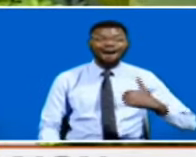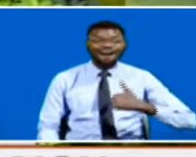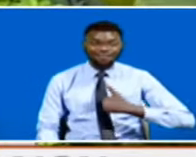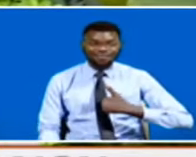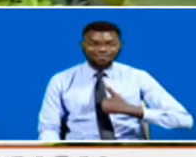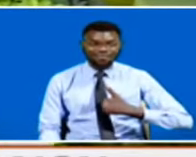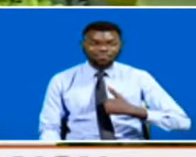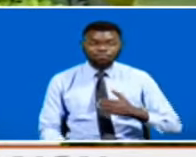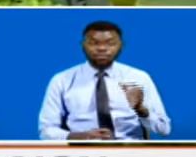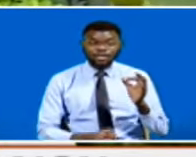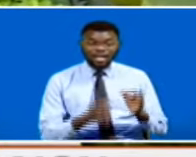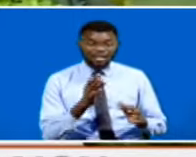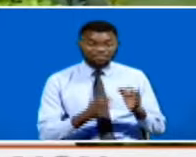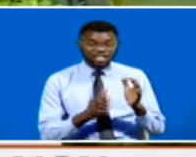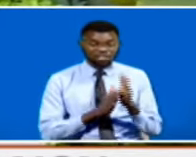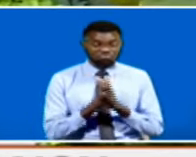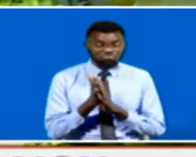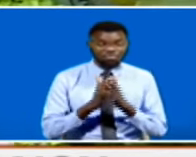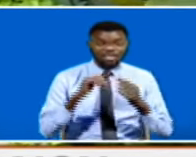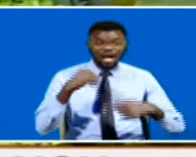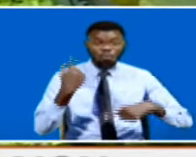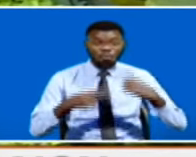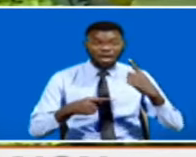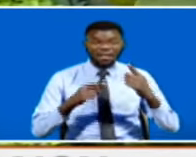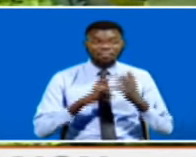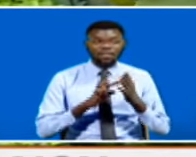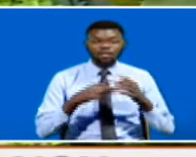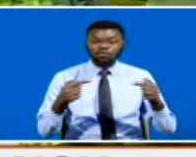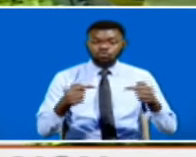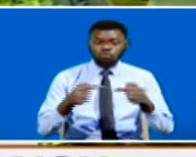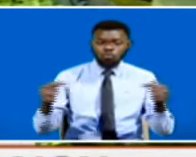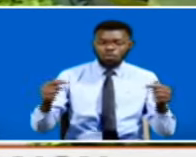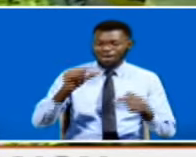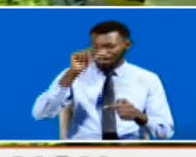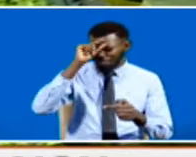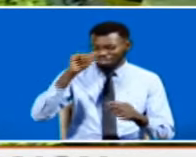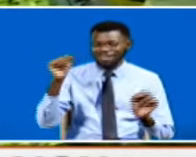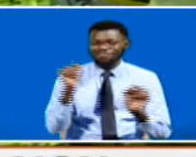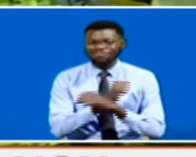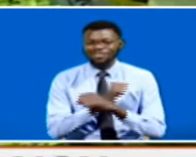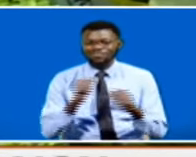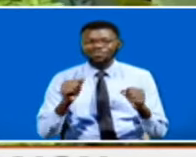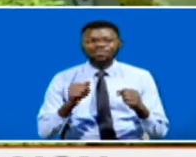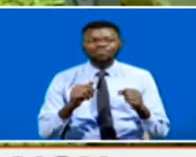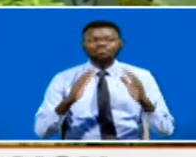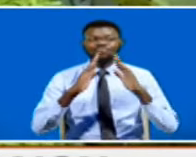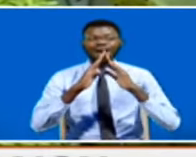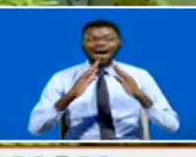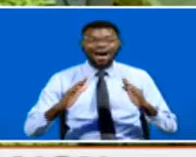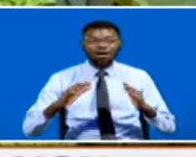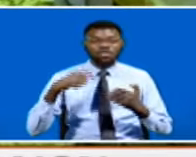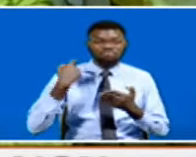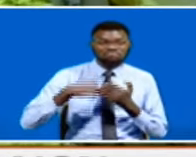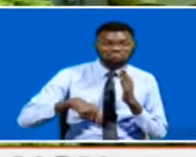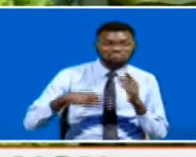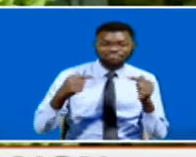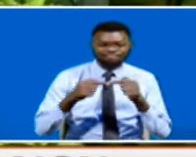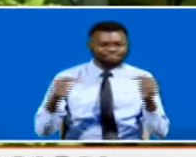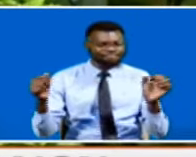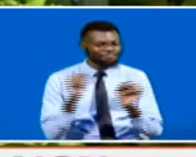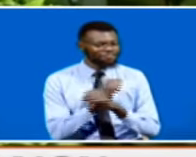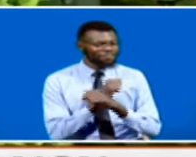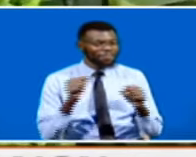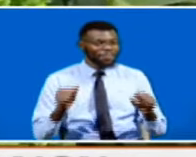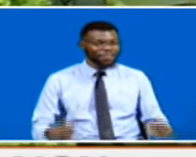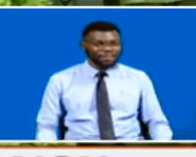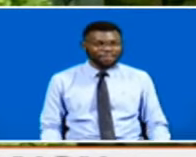seat, then he cannot oppose the government in the next 1 year, whatever they do, including the house levy or whatever. And there is already, you know, indications